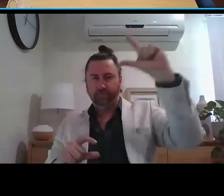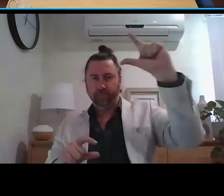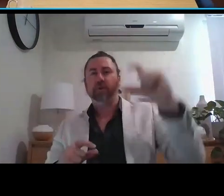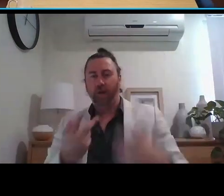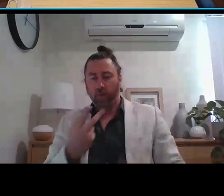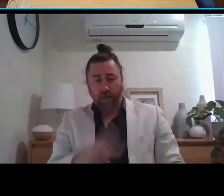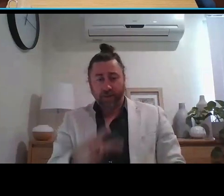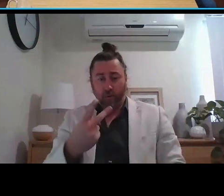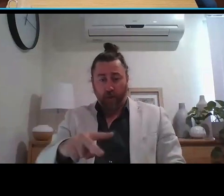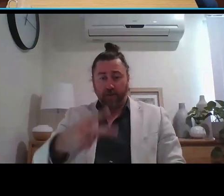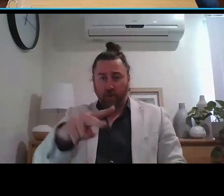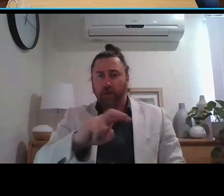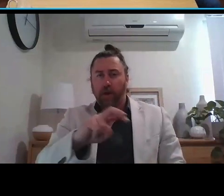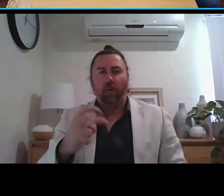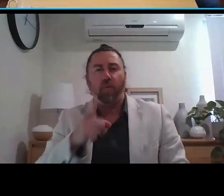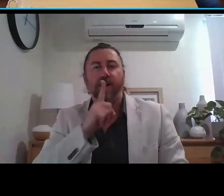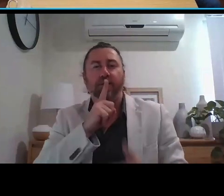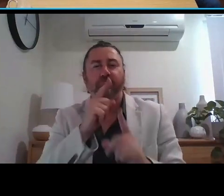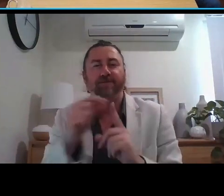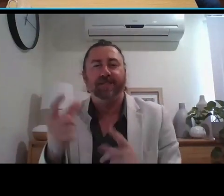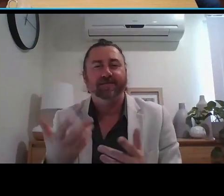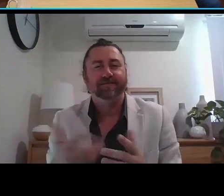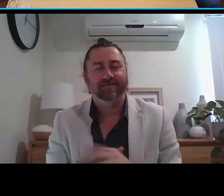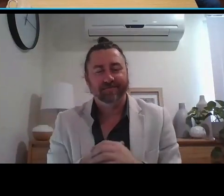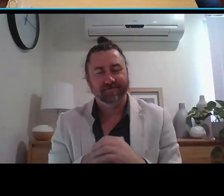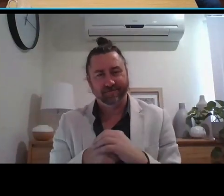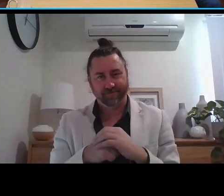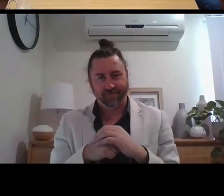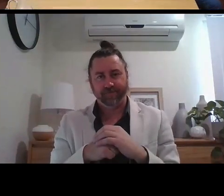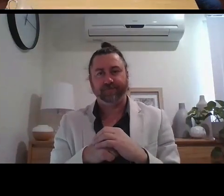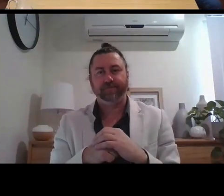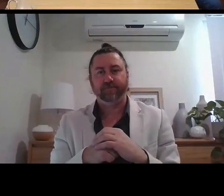of 20%. If there's